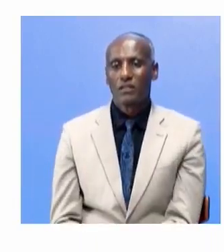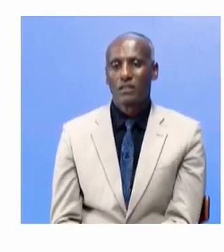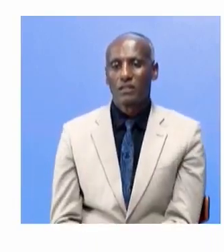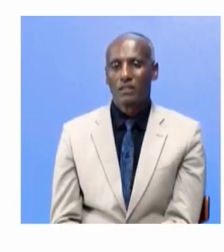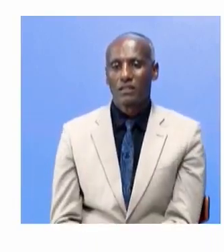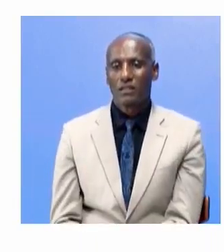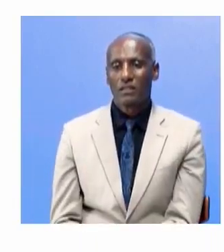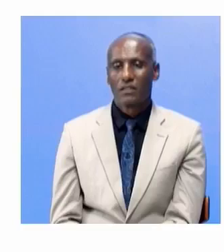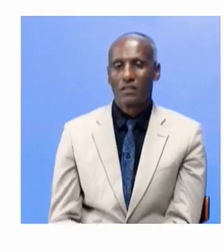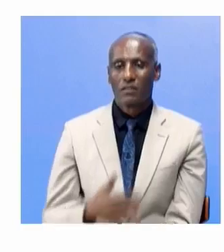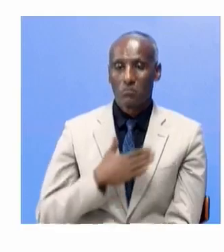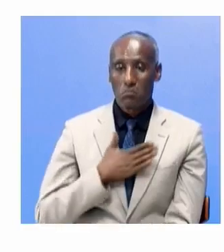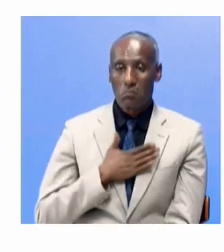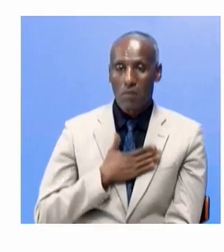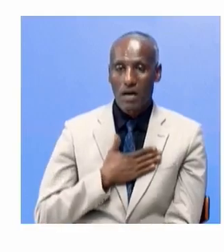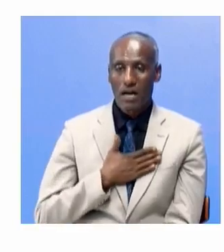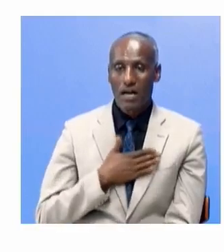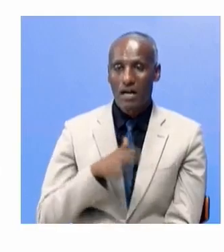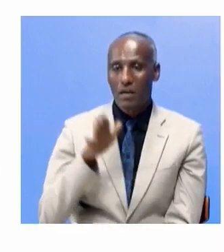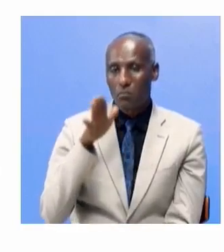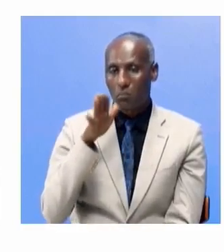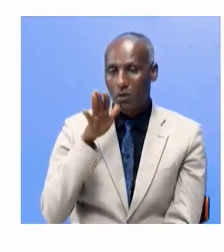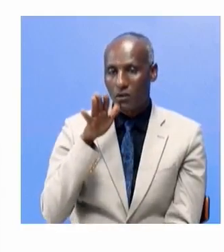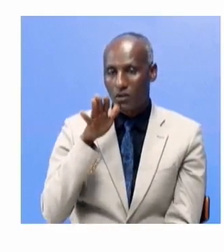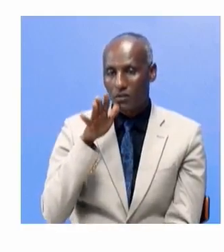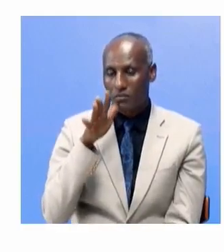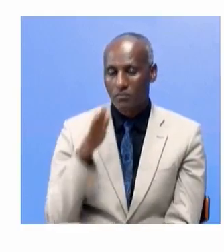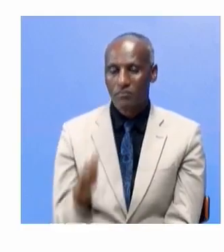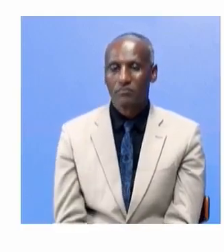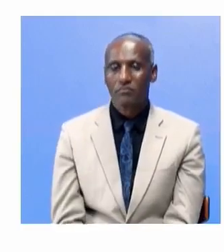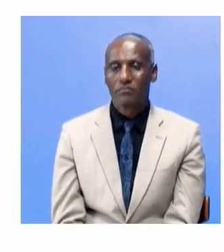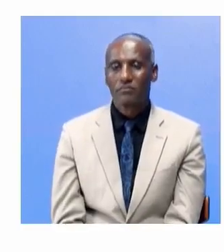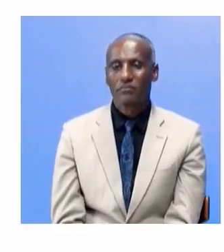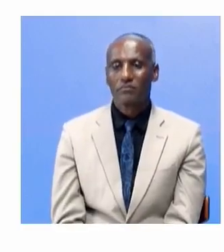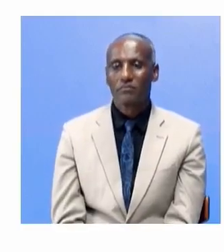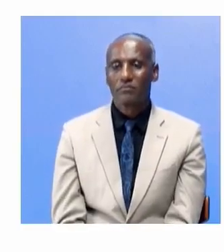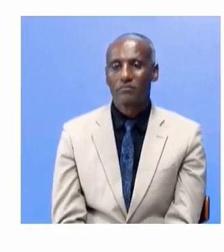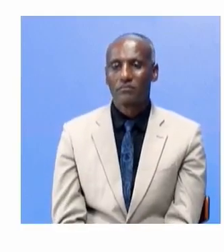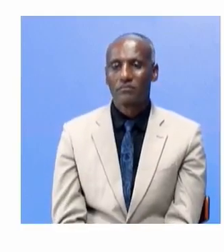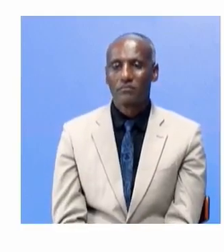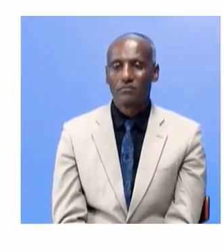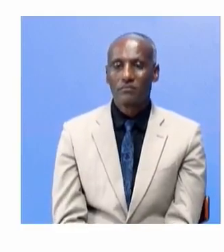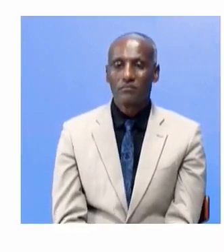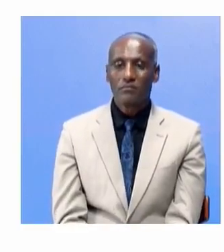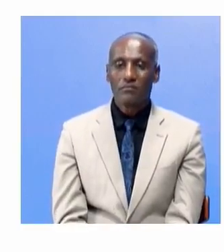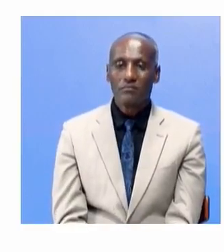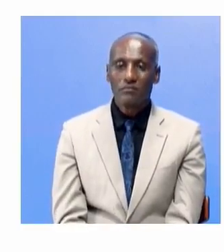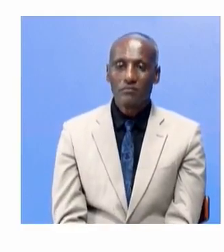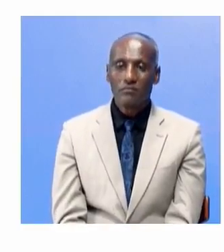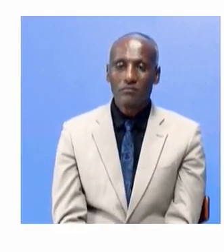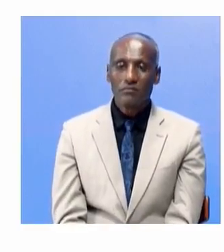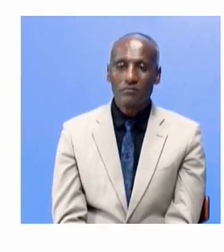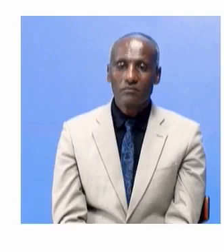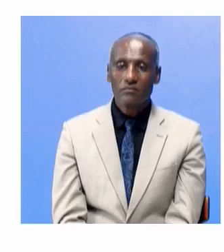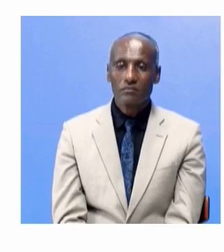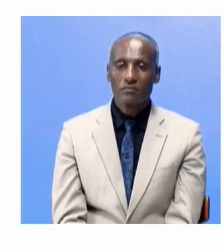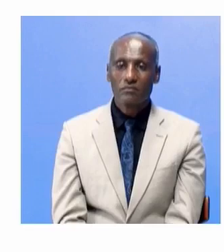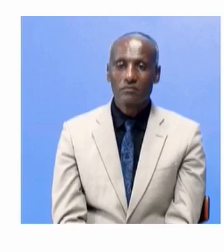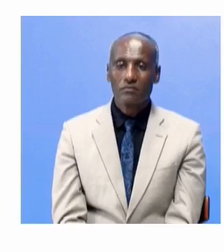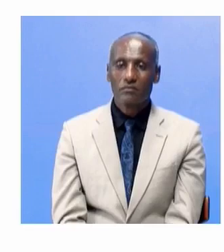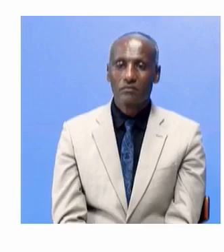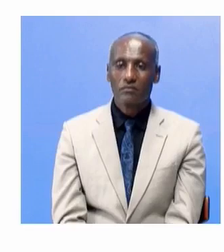to help my mother.